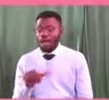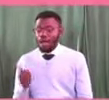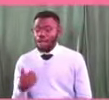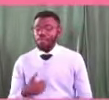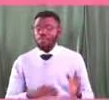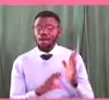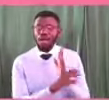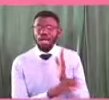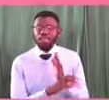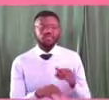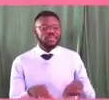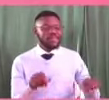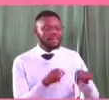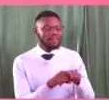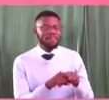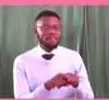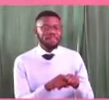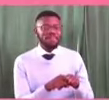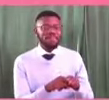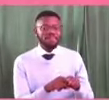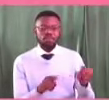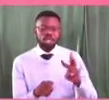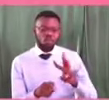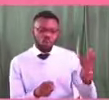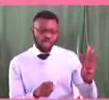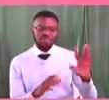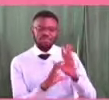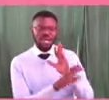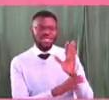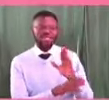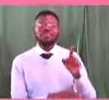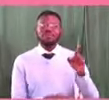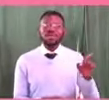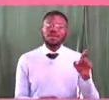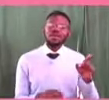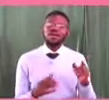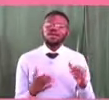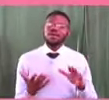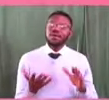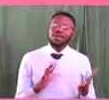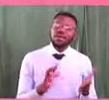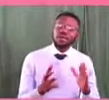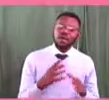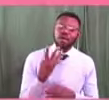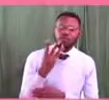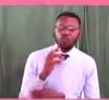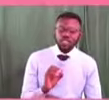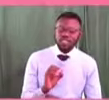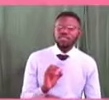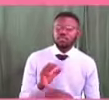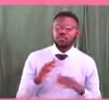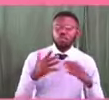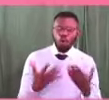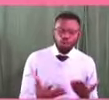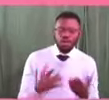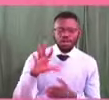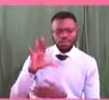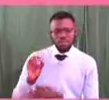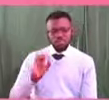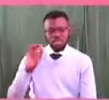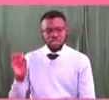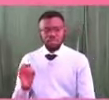like in the West are anywhere between 40 or 50%. In fact,